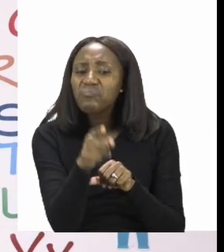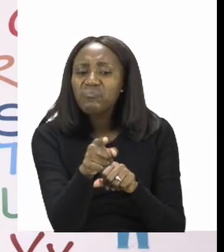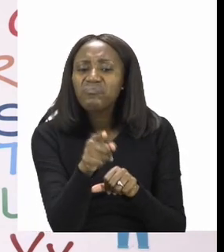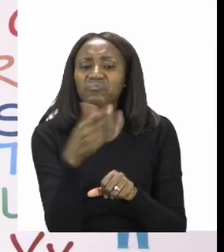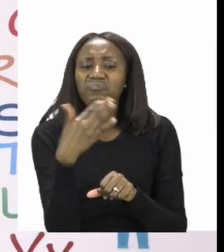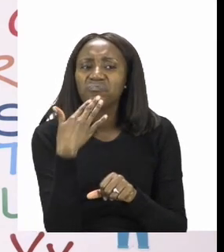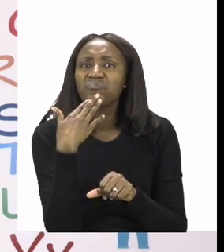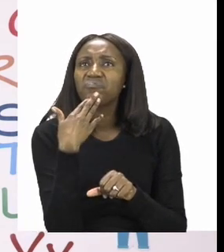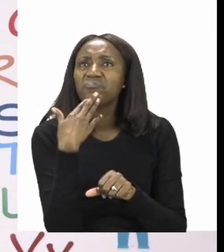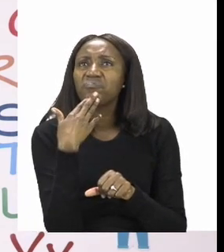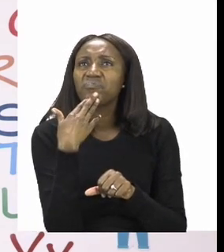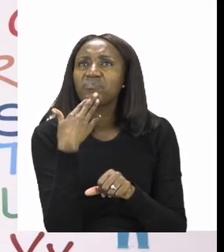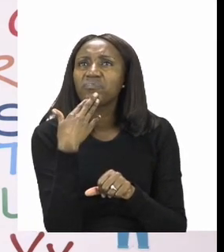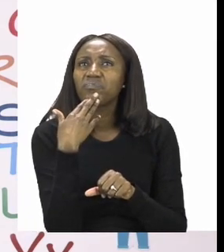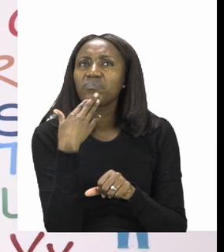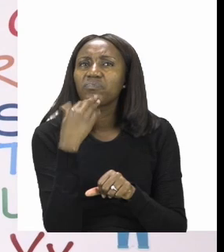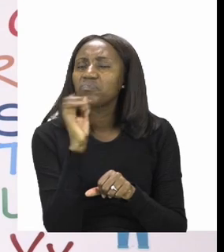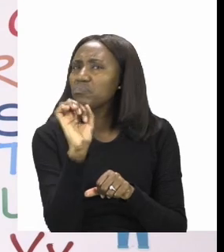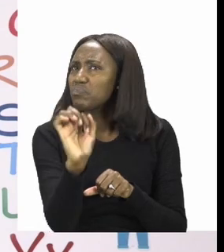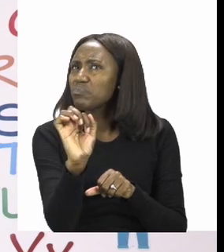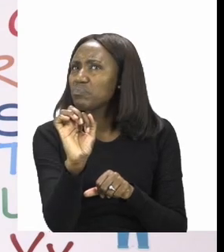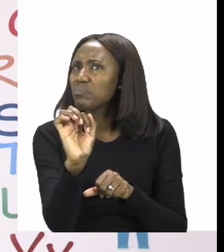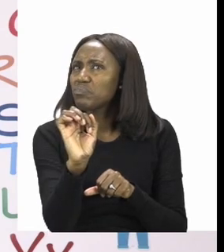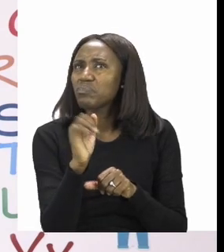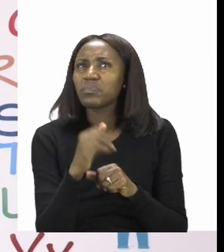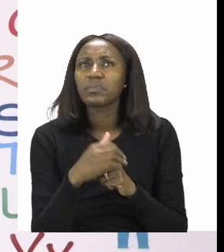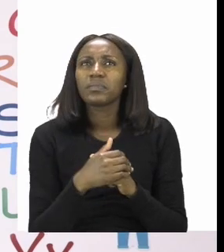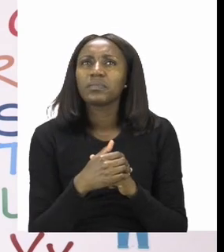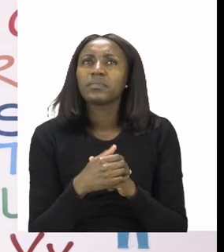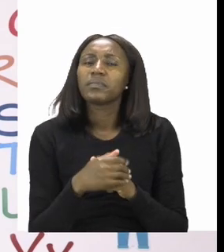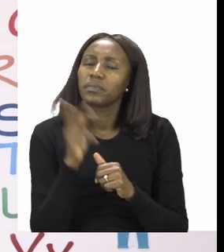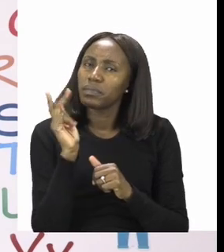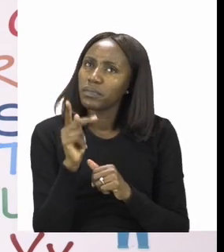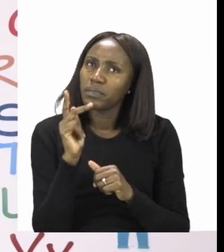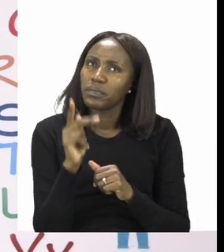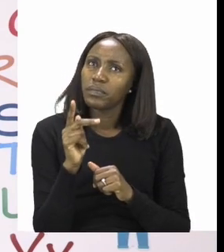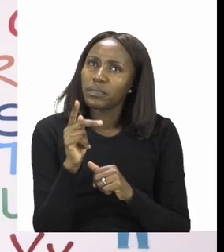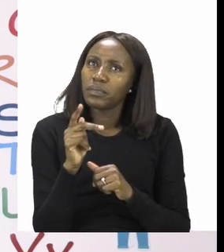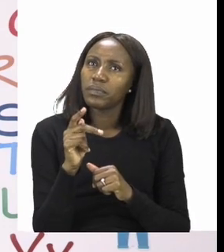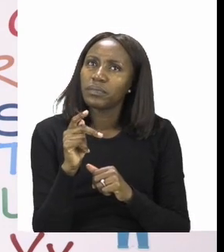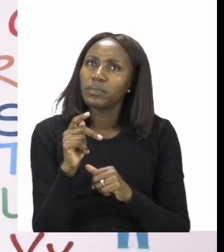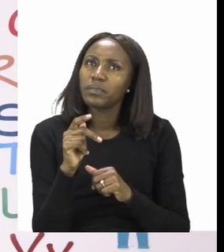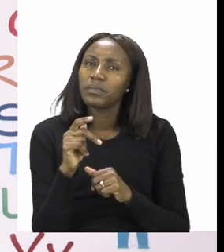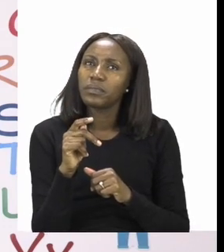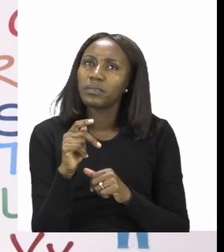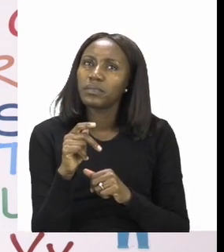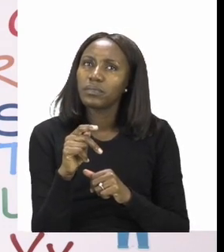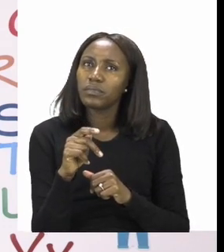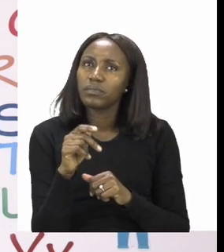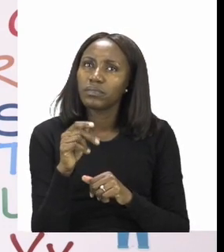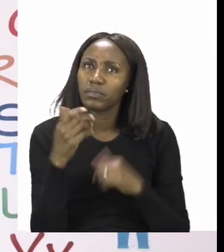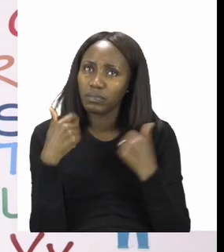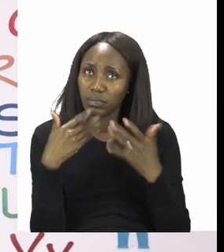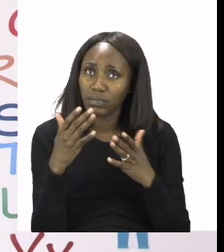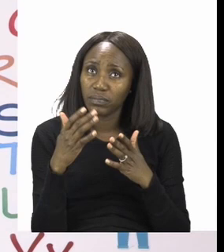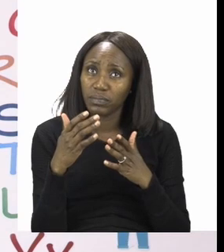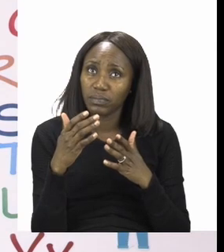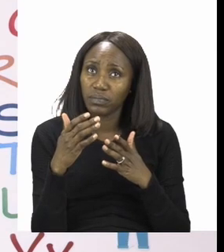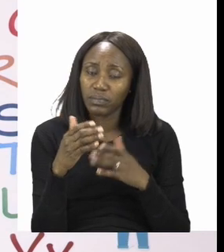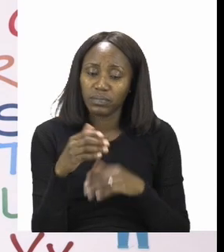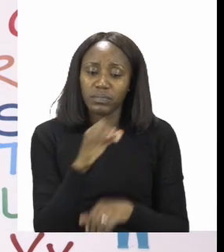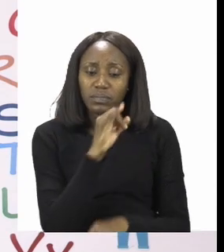it? So to start off our sentence, we take the last two